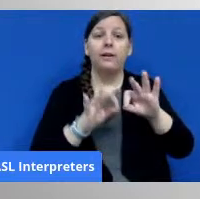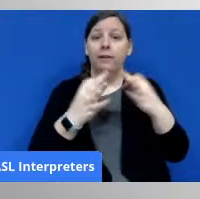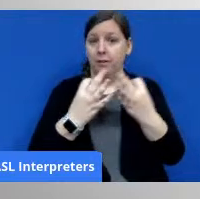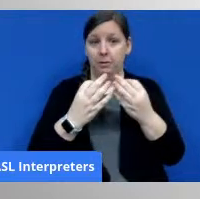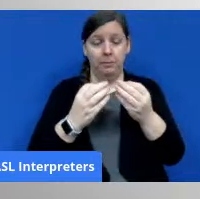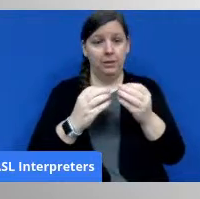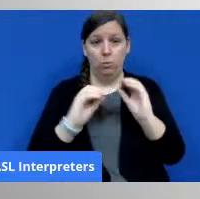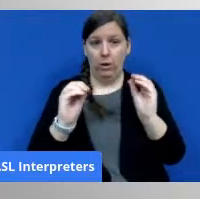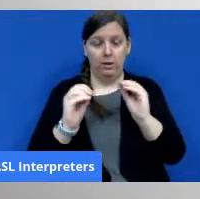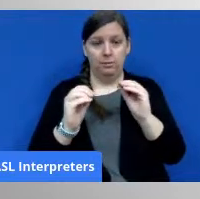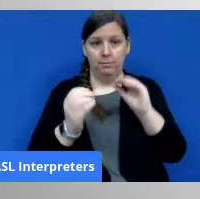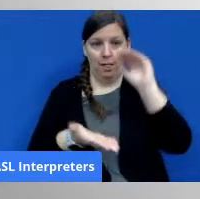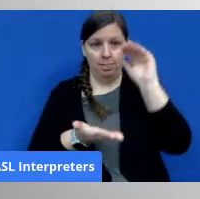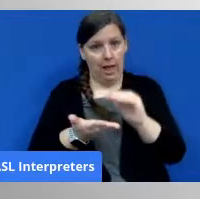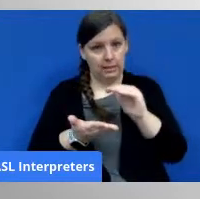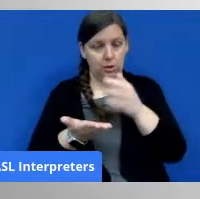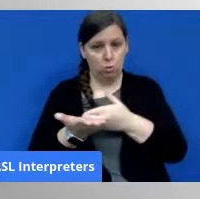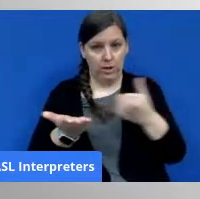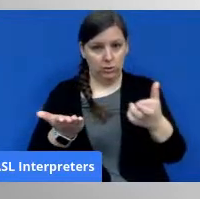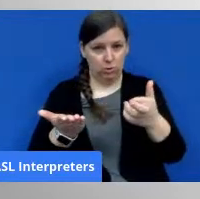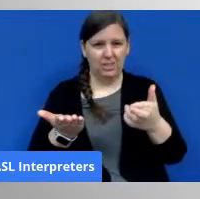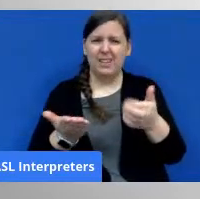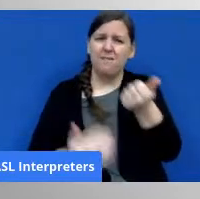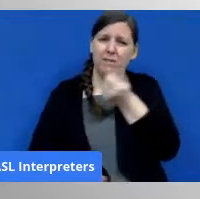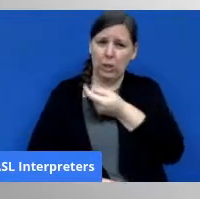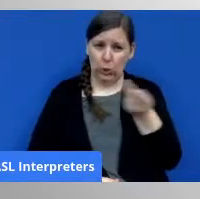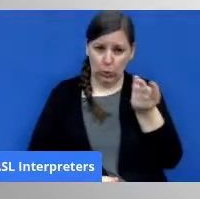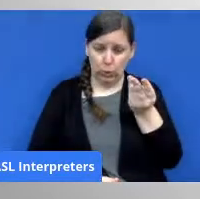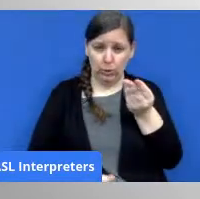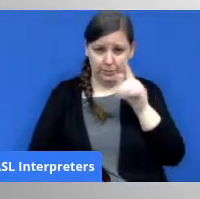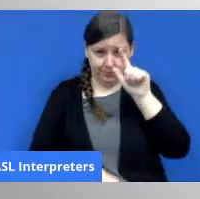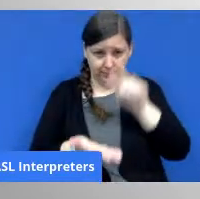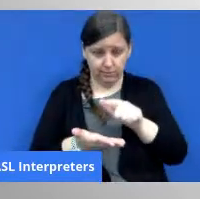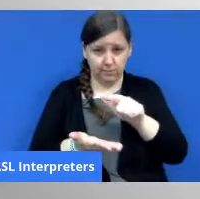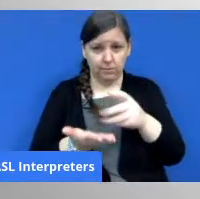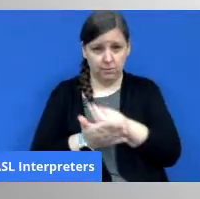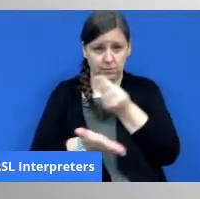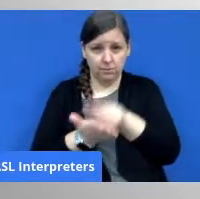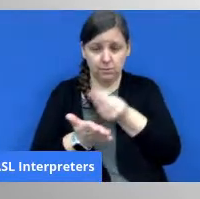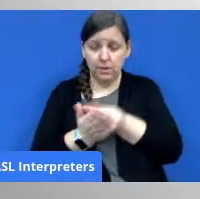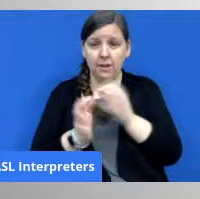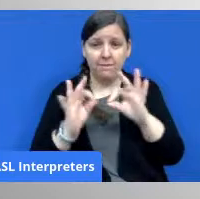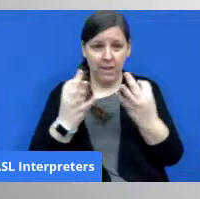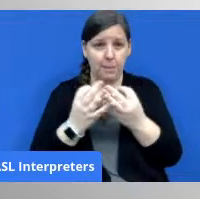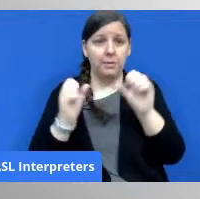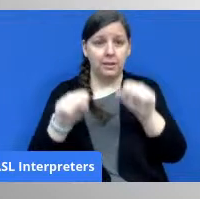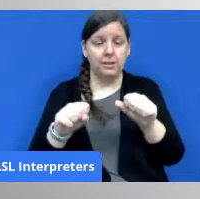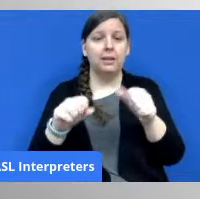very few low-income families are able to have those formal kind of arrangements for summers or holidays. Keep going.